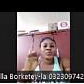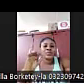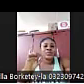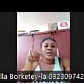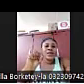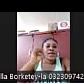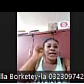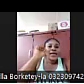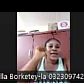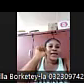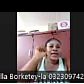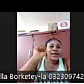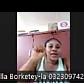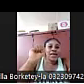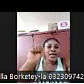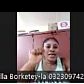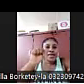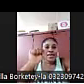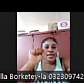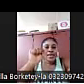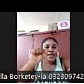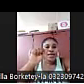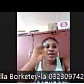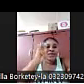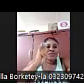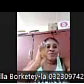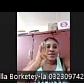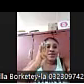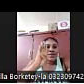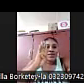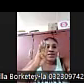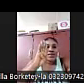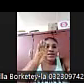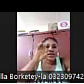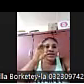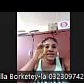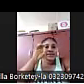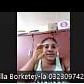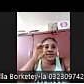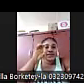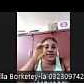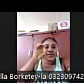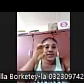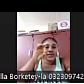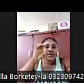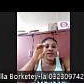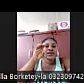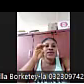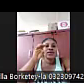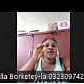F. Okay, so now let's move on. F. We are moving on to